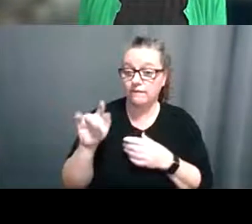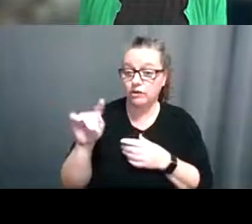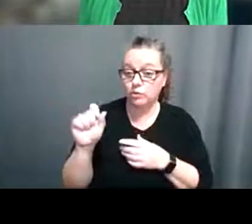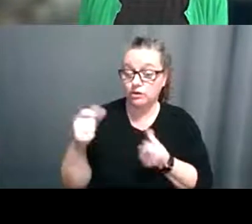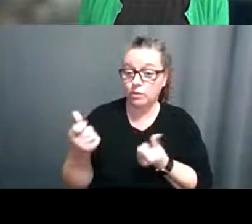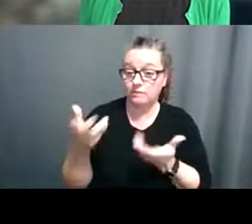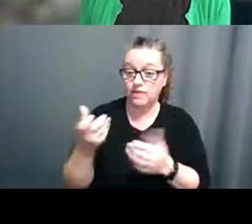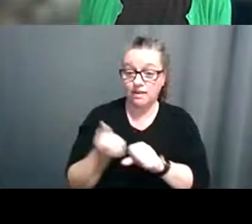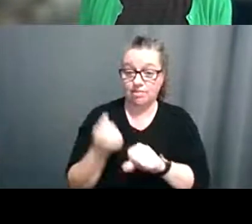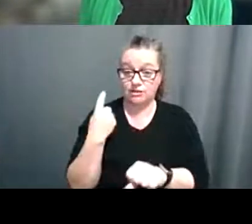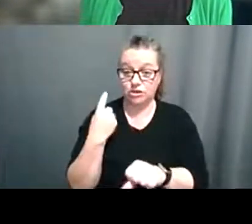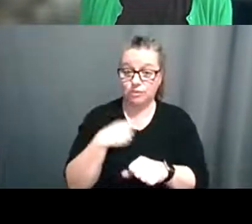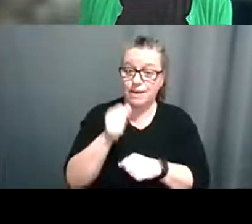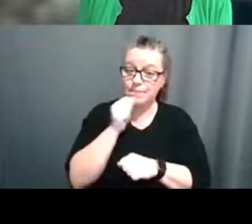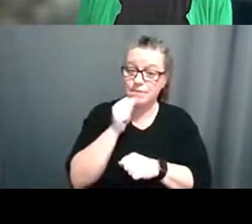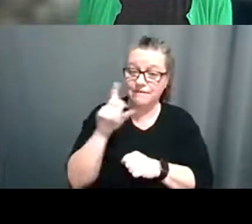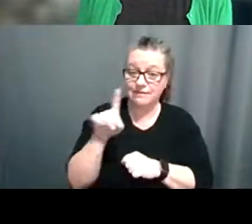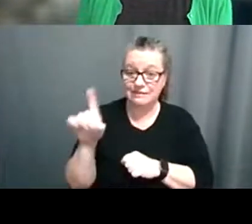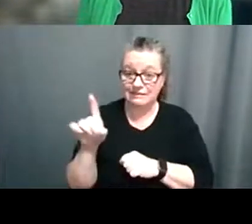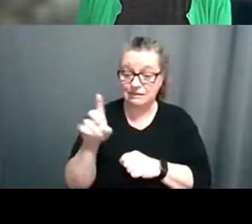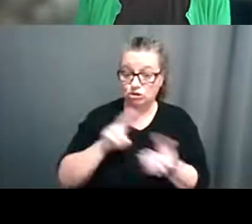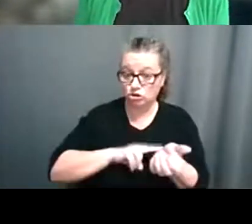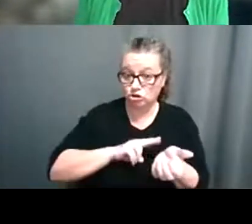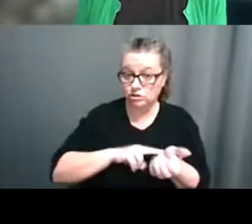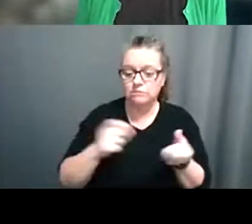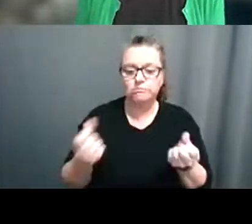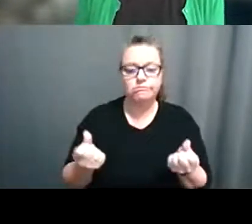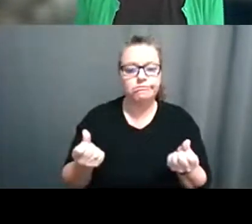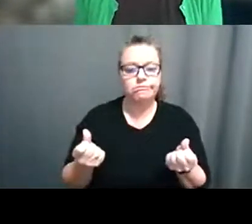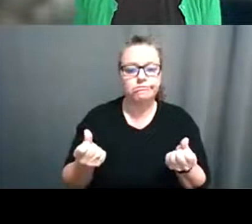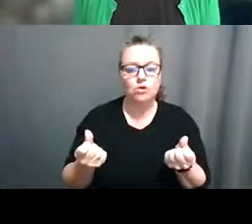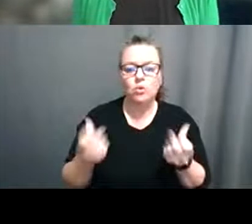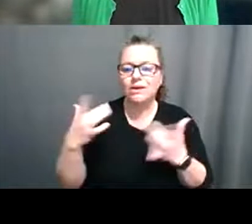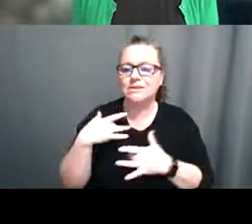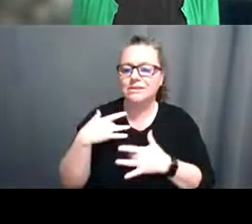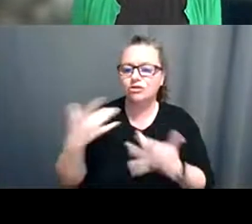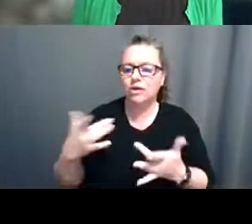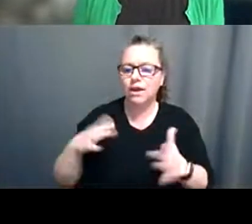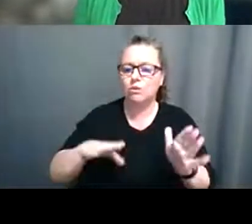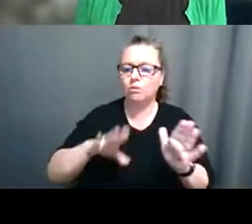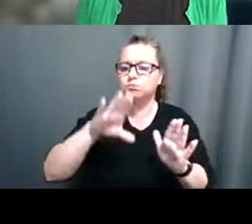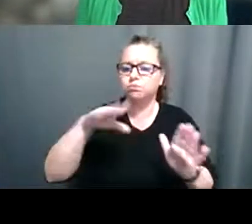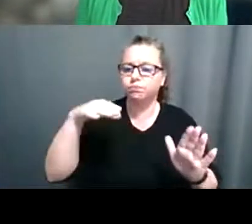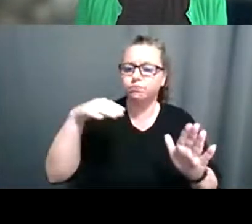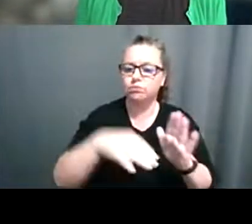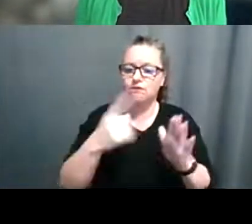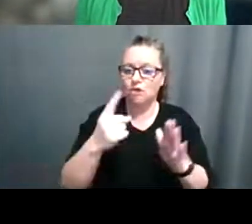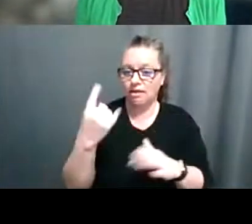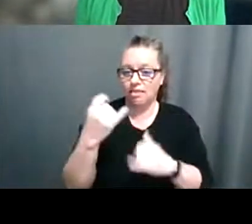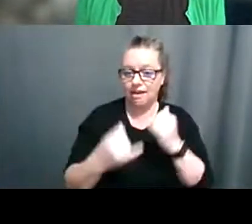last year by private duty nurses? And also, what is the trend line for the last 5 years?